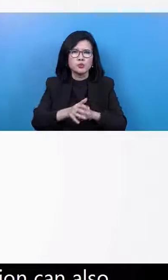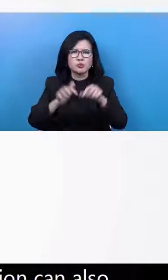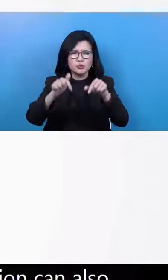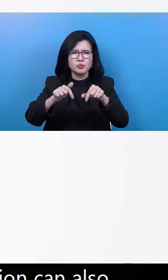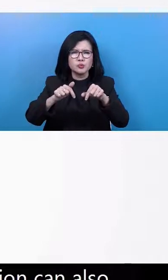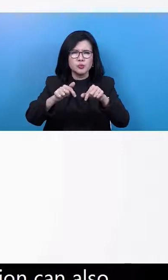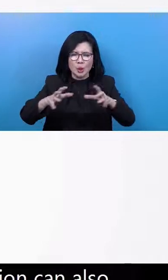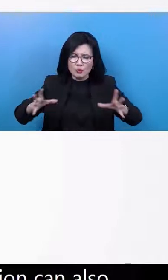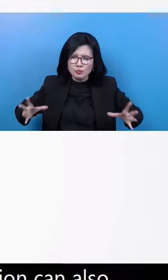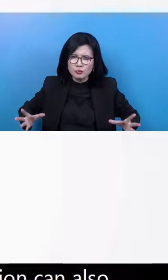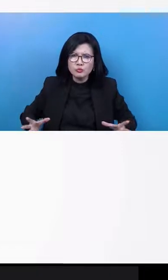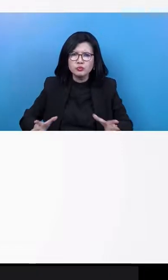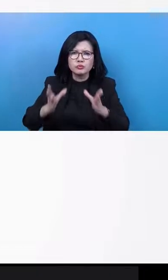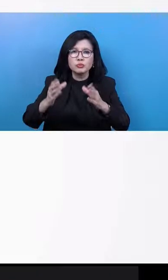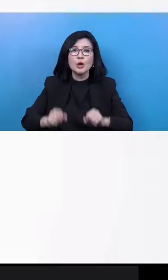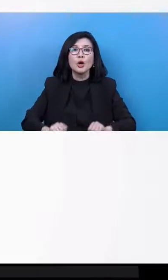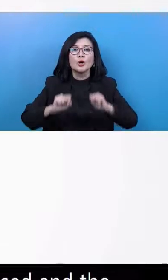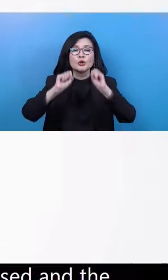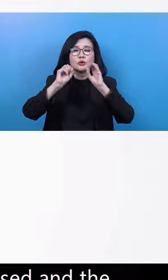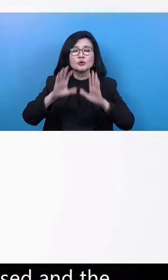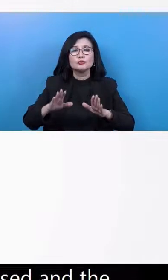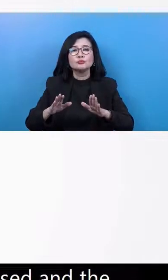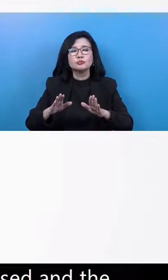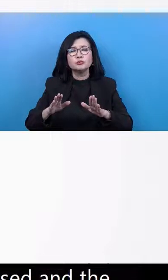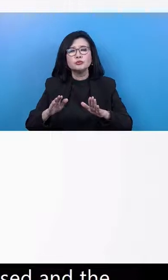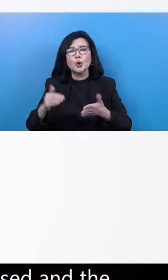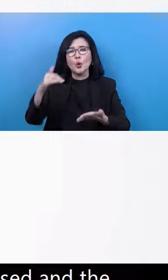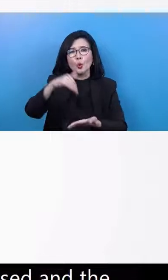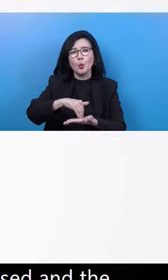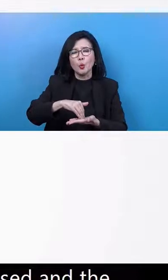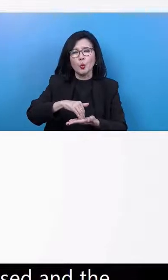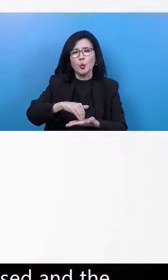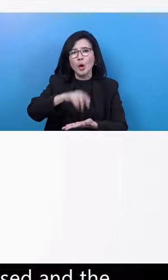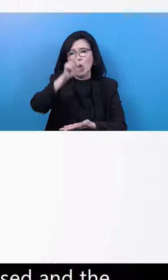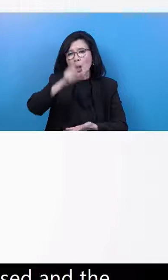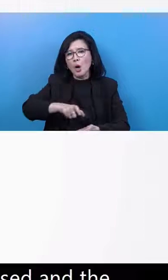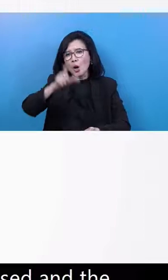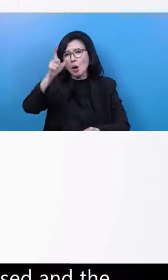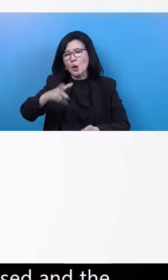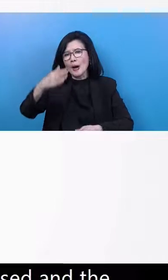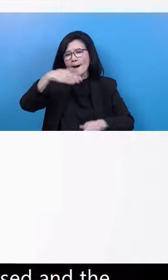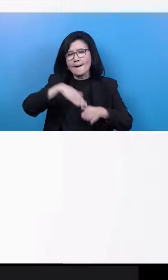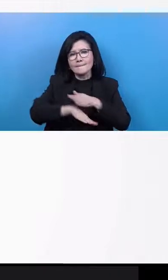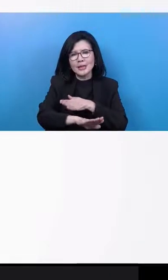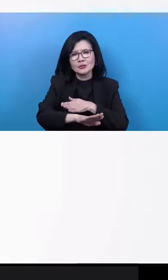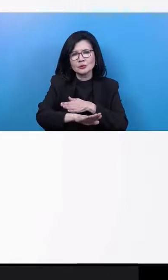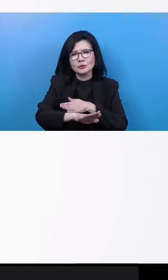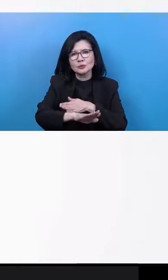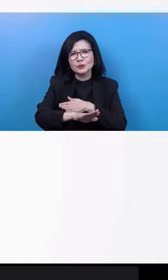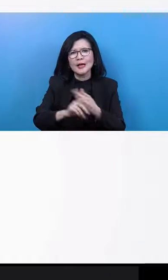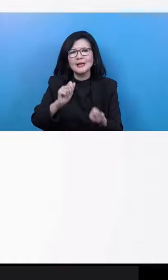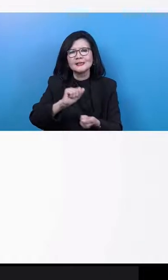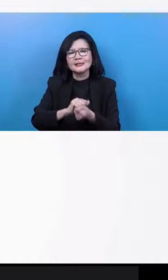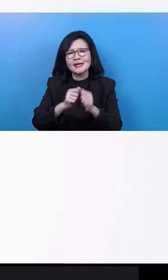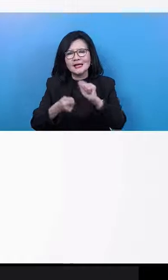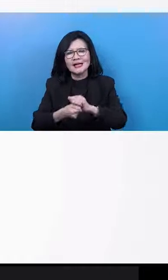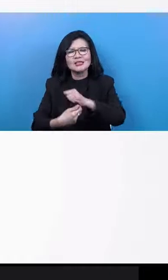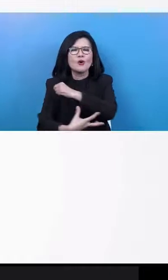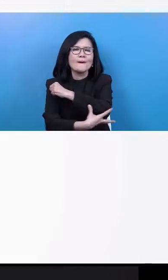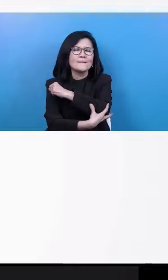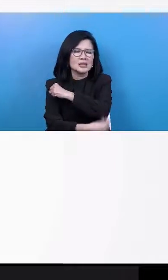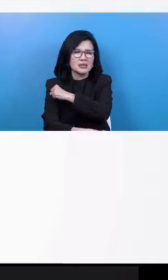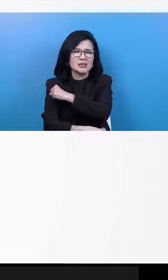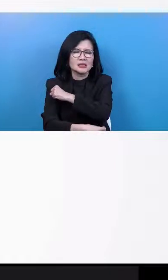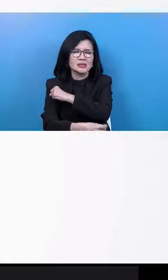to extreme poverty level. So this has hampered the 20-year progress that we have made in terms of poverty alleviations in the region.